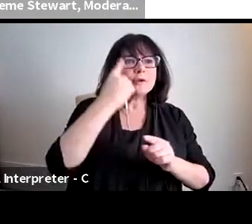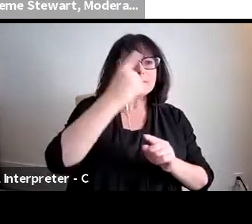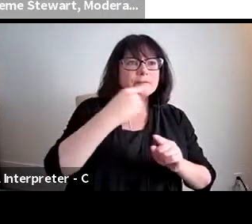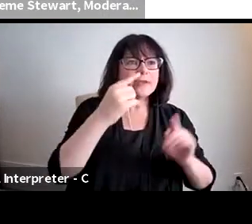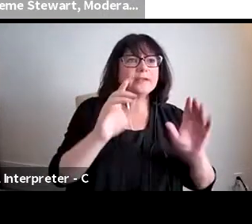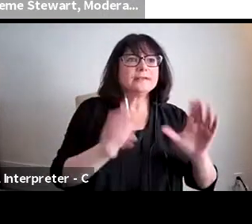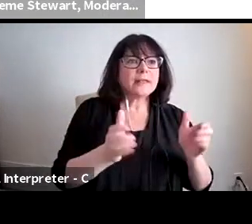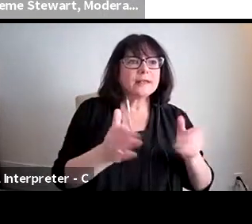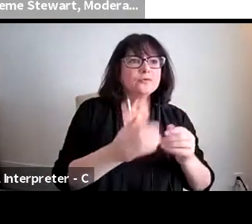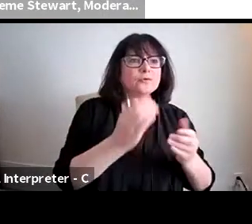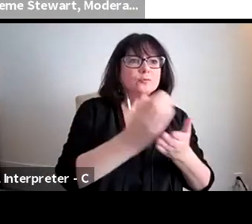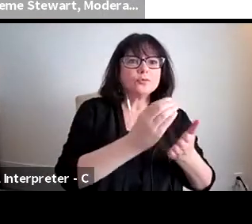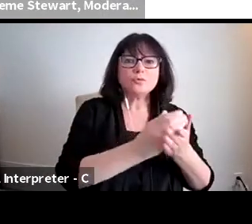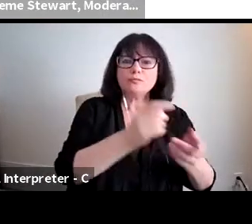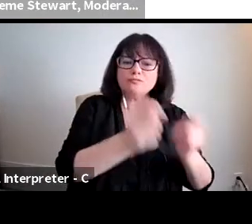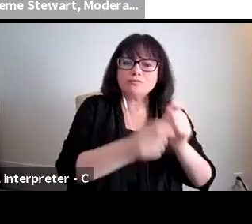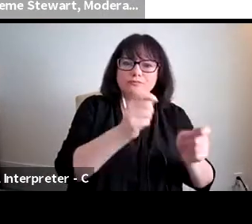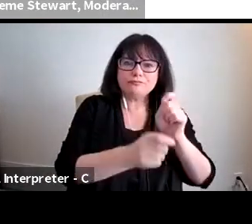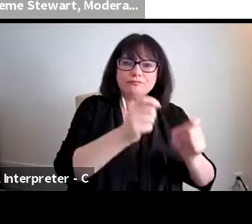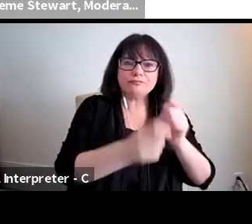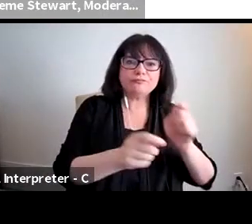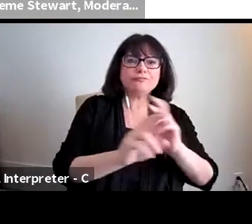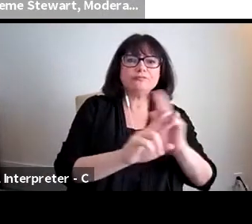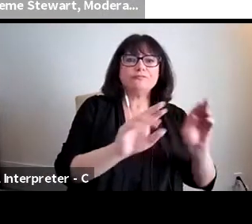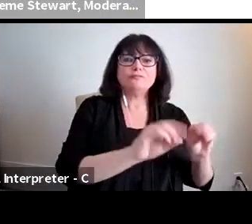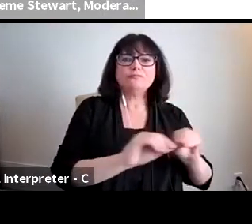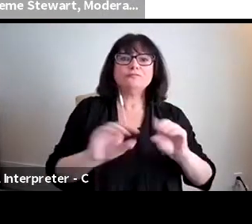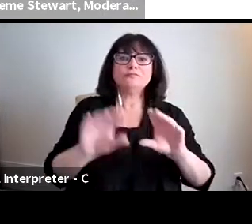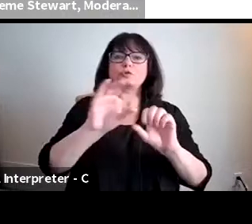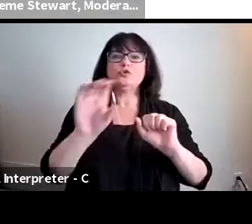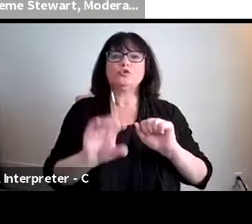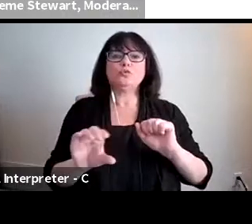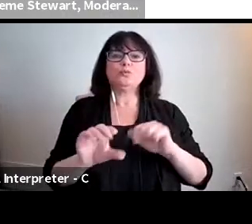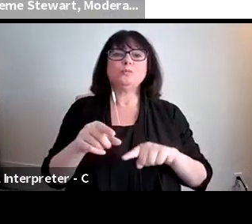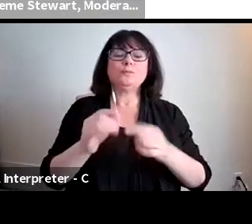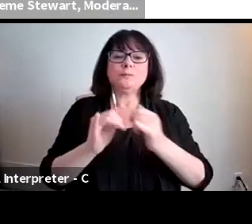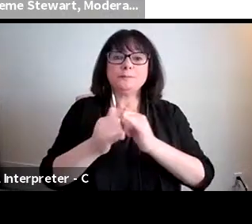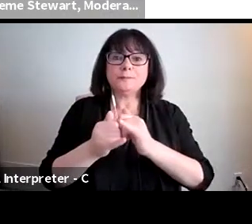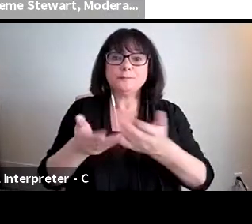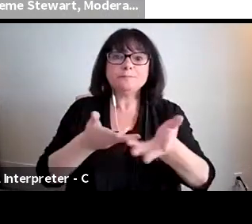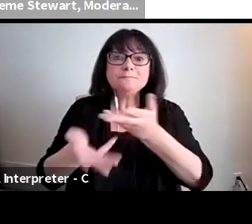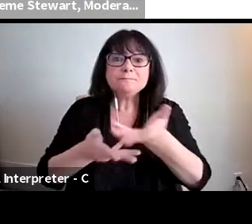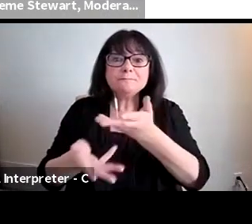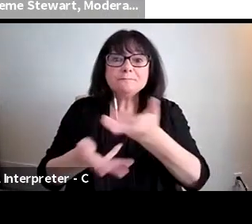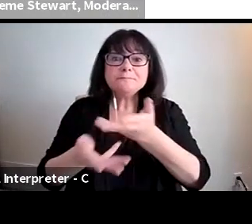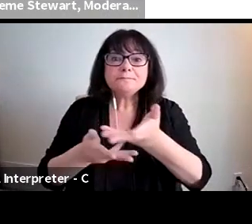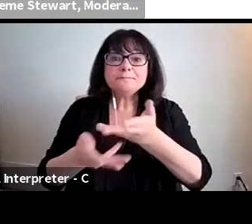in an online and remote environment in terms of what kinds of engagement can be